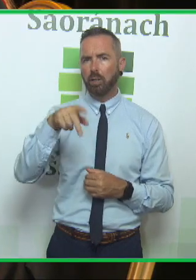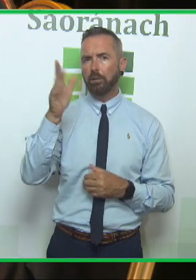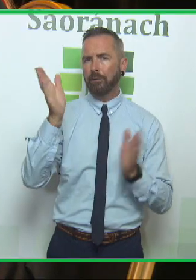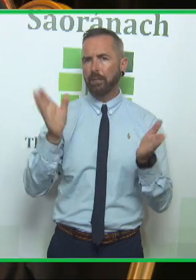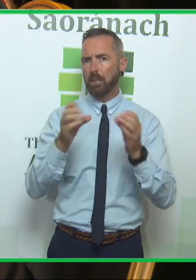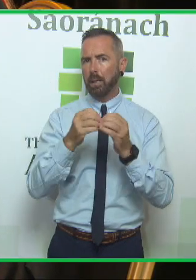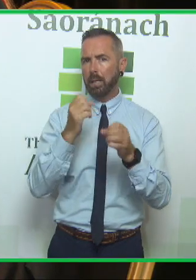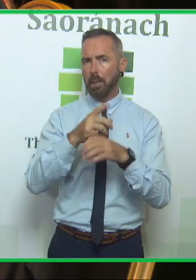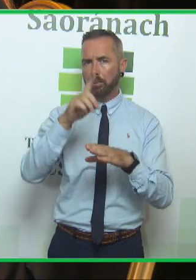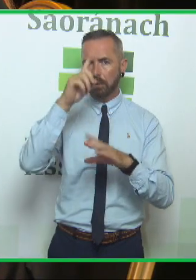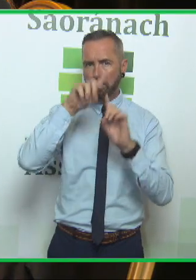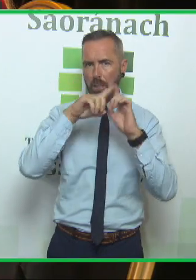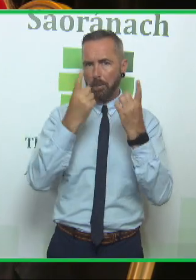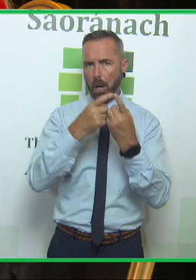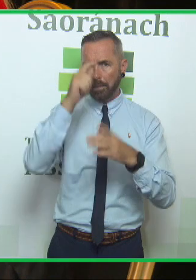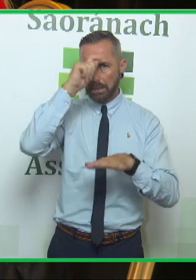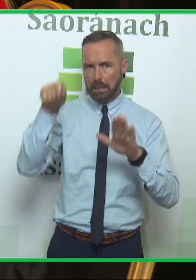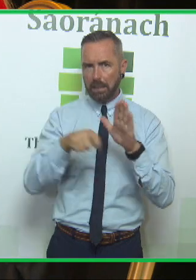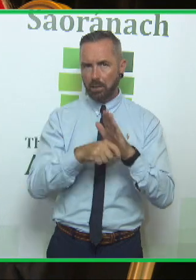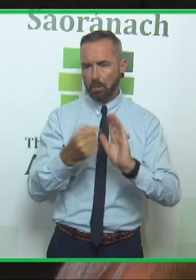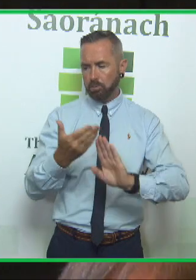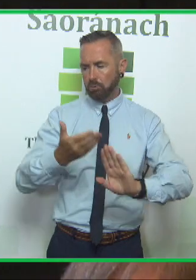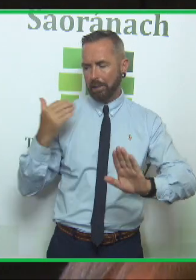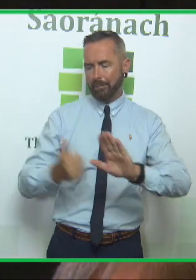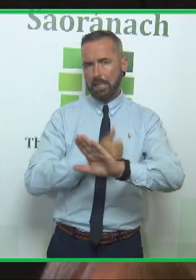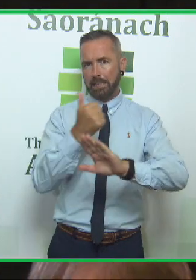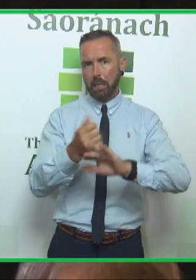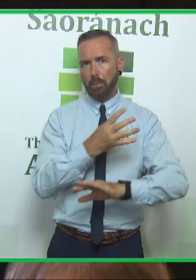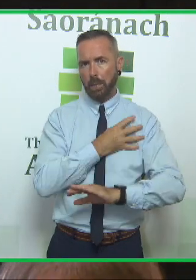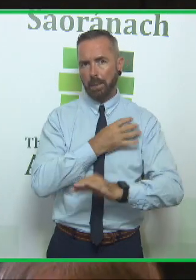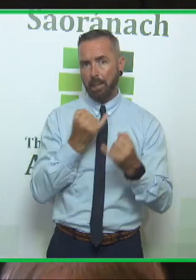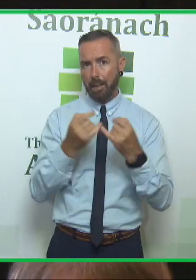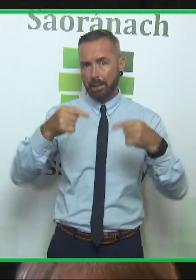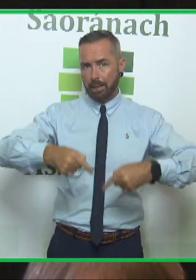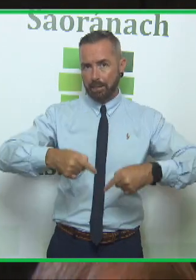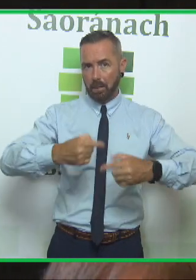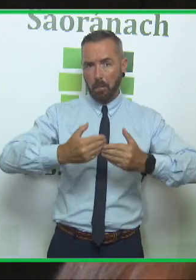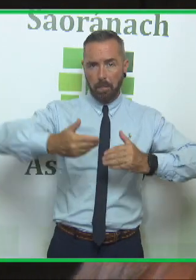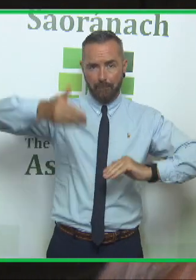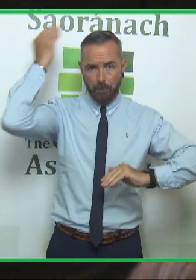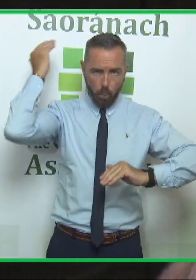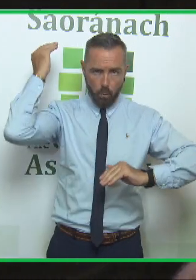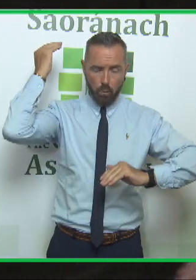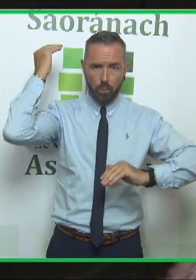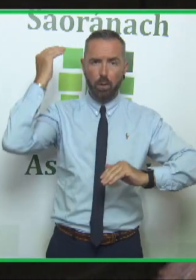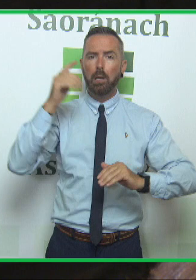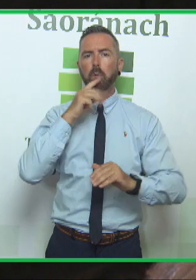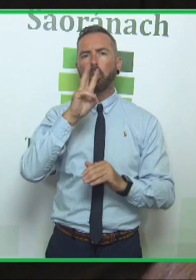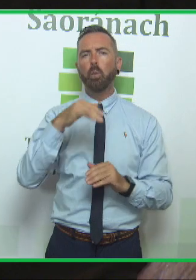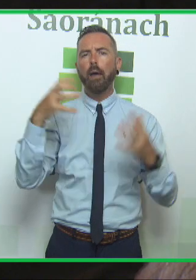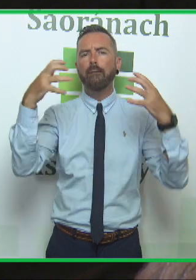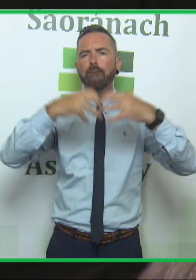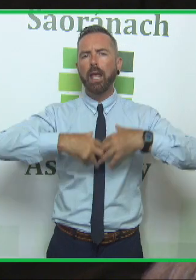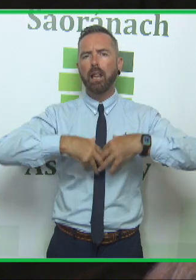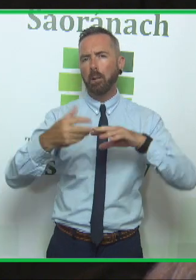Taoiseach had previously set up this committee. Others have mentioned that it's a worthwhile exercise. Why did it fail?